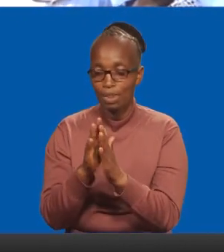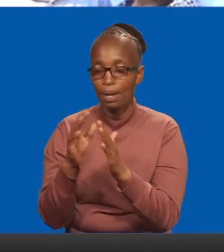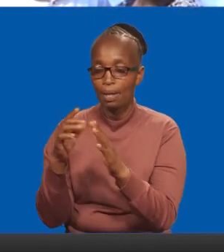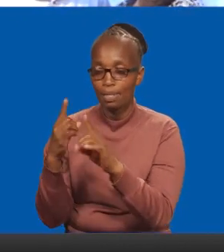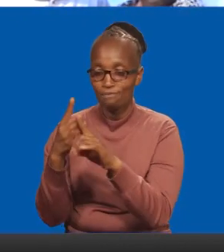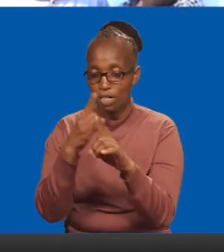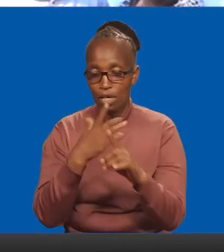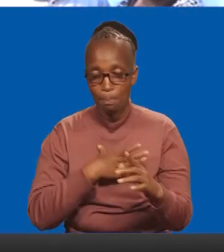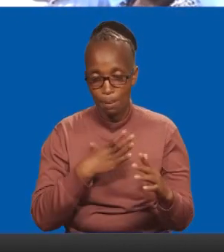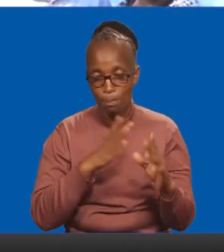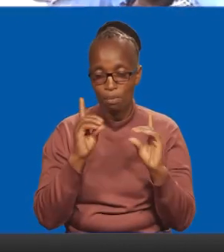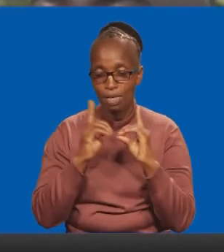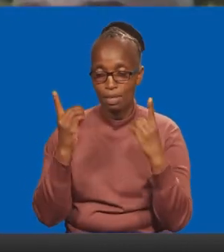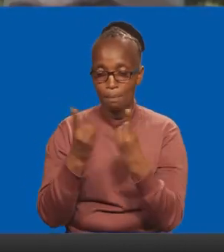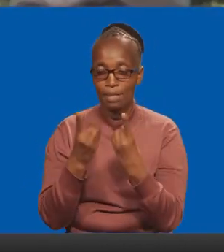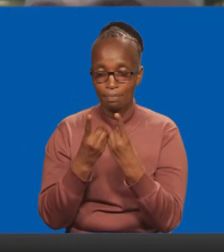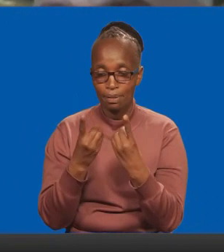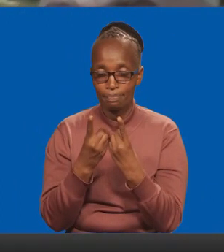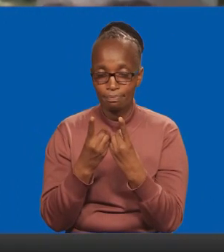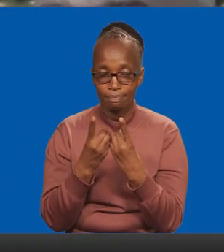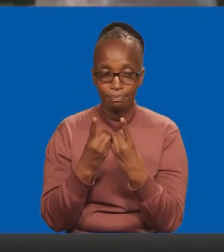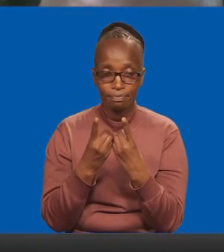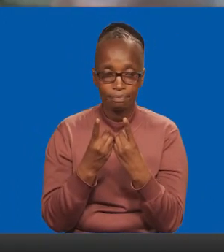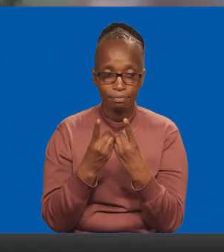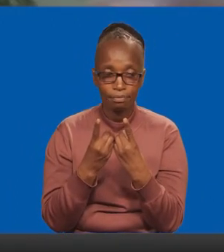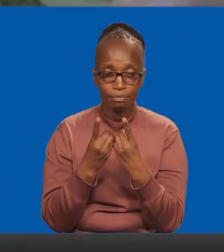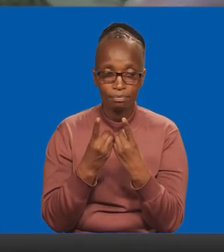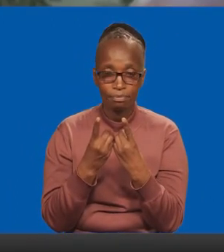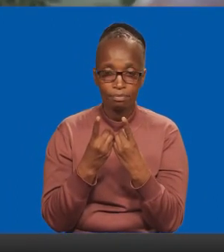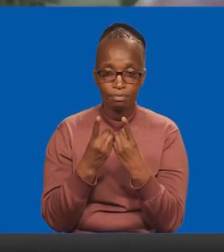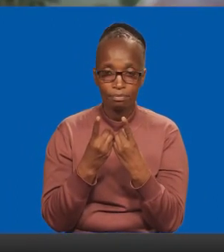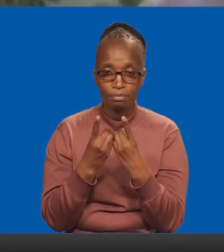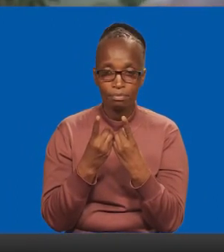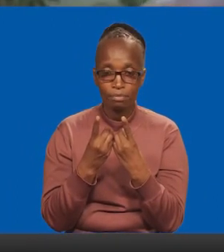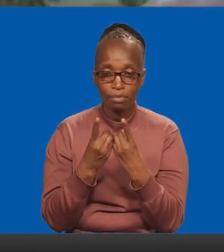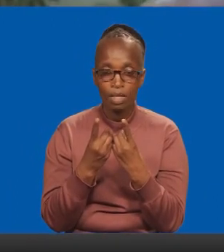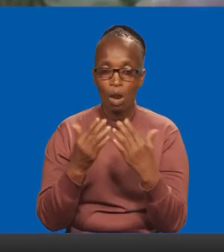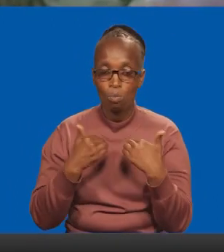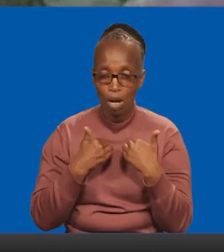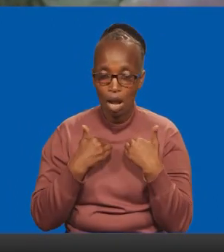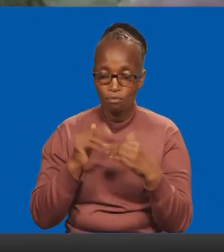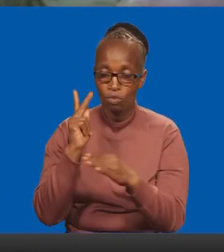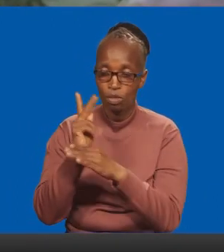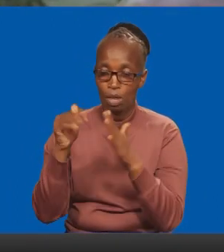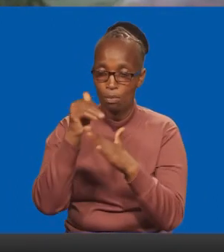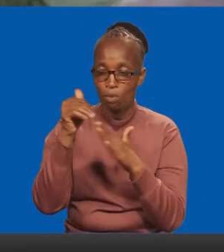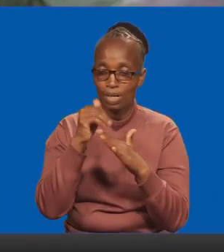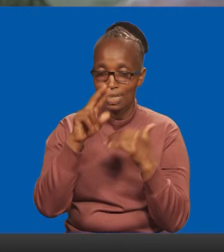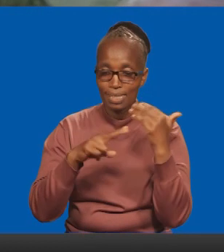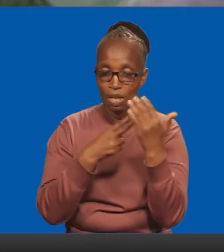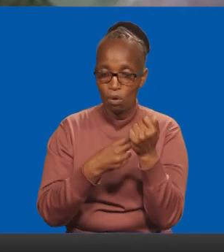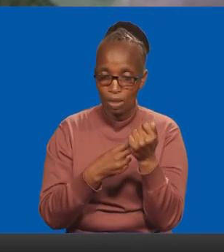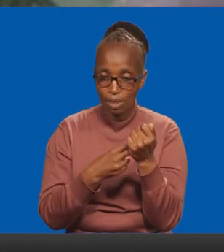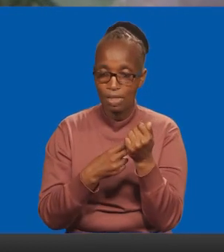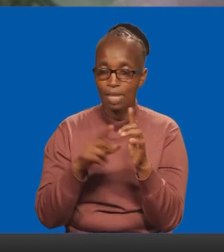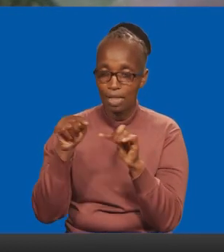ushirikiano kati ya wadau wa sekta hiyo. That we want to make Mombasa a premium tourism destination. In that we need to put all